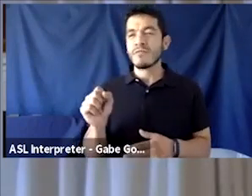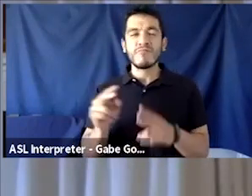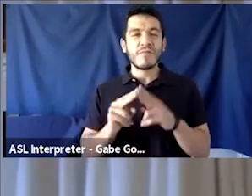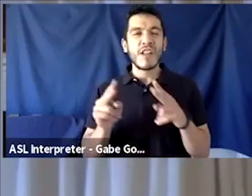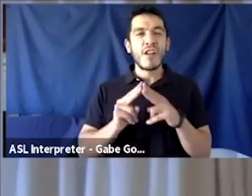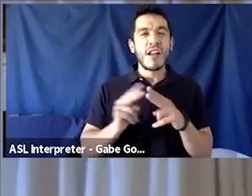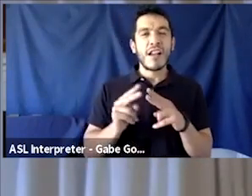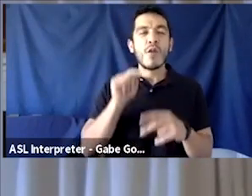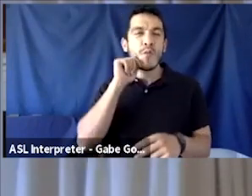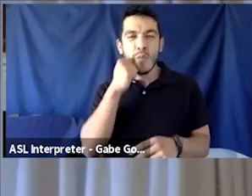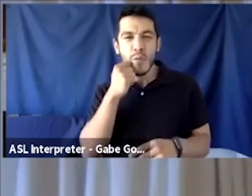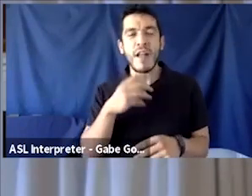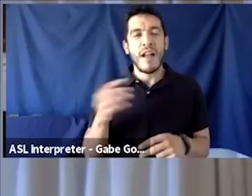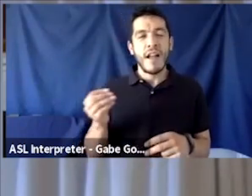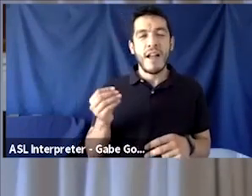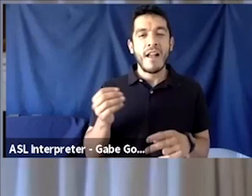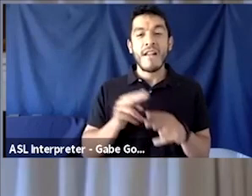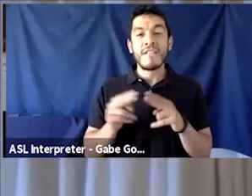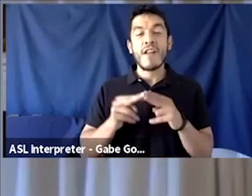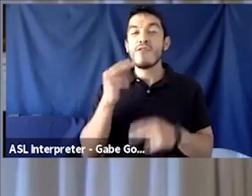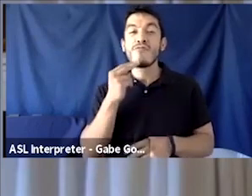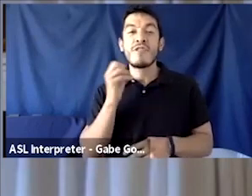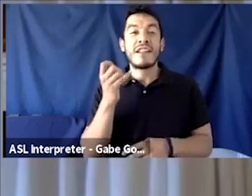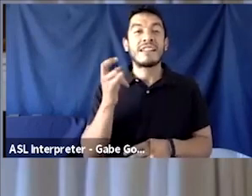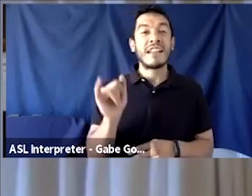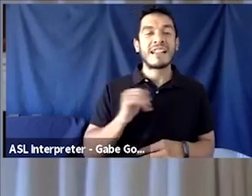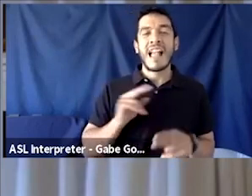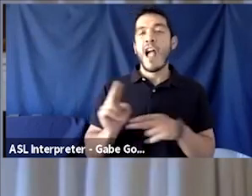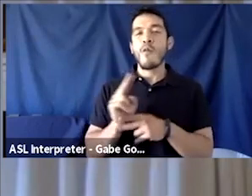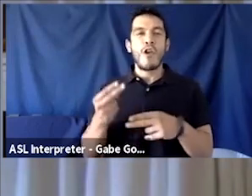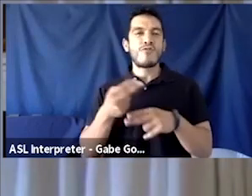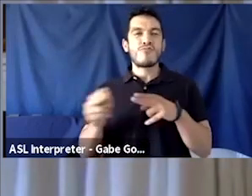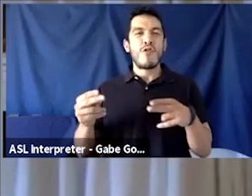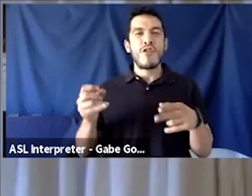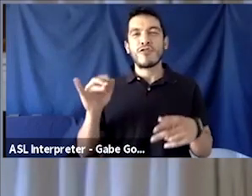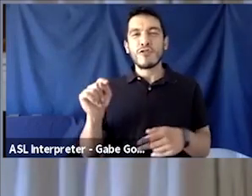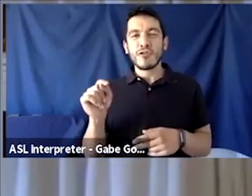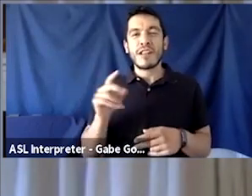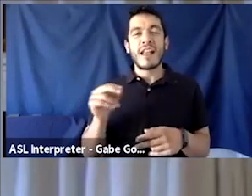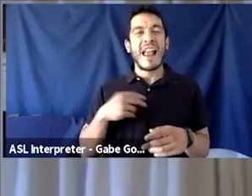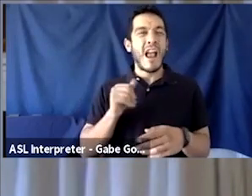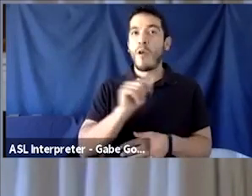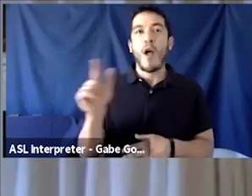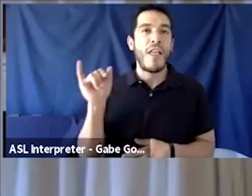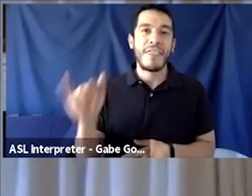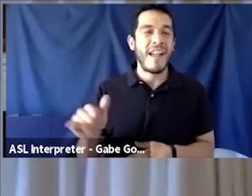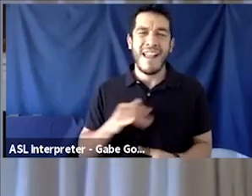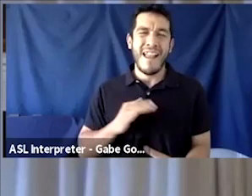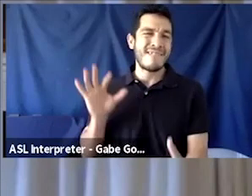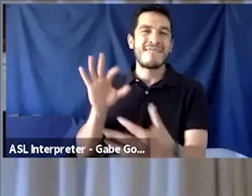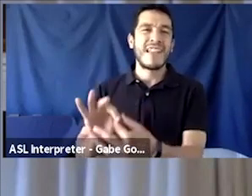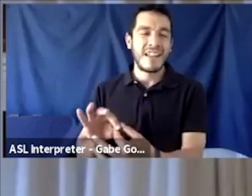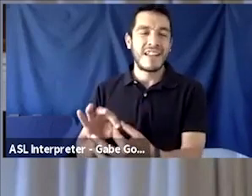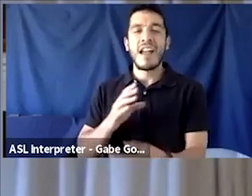hip and very cool, and at the time very cute, sexy. I was wearing a little short skirt and a little cute, and I was all that. And I